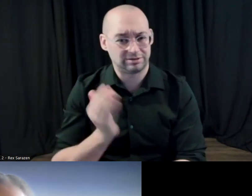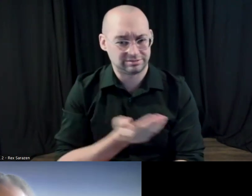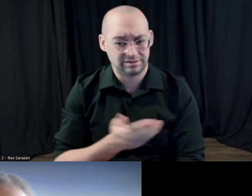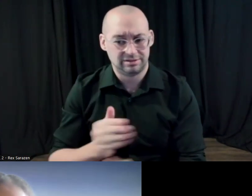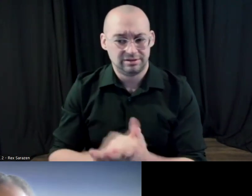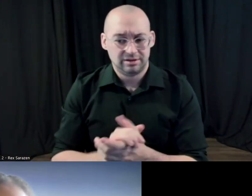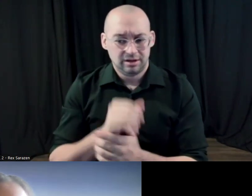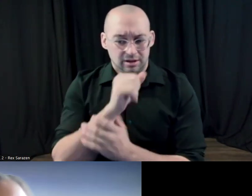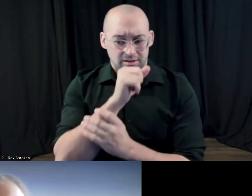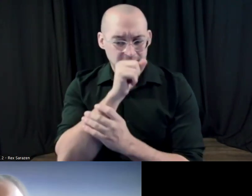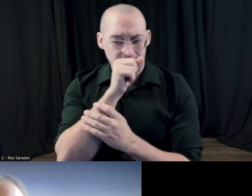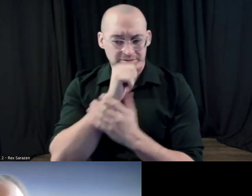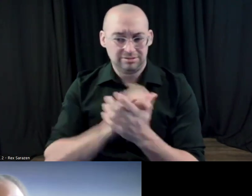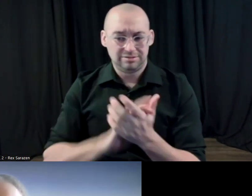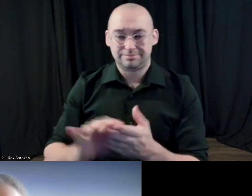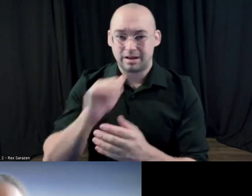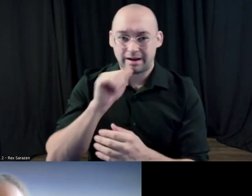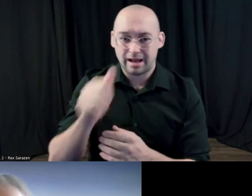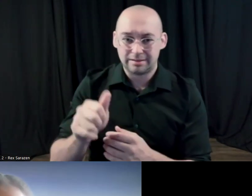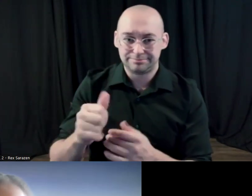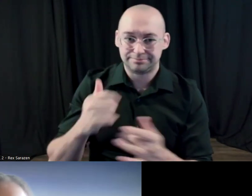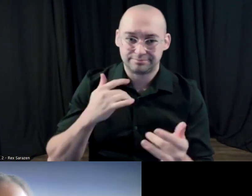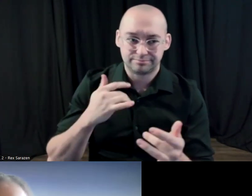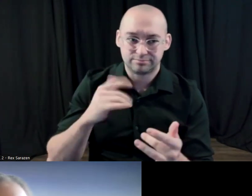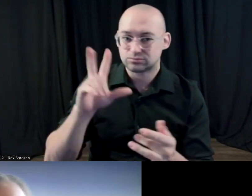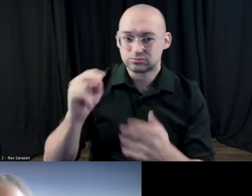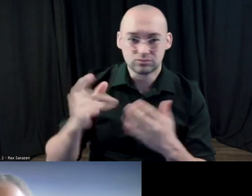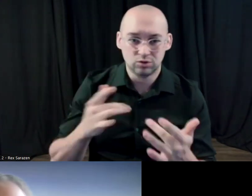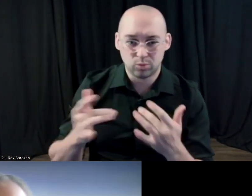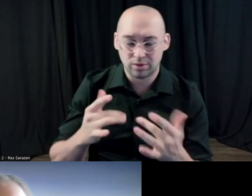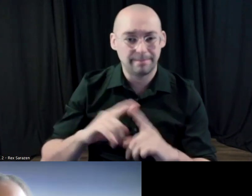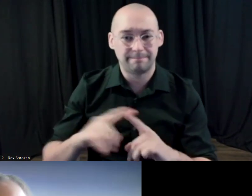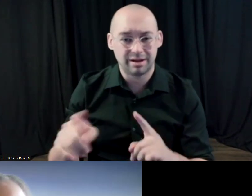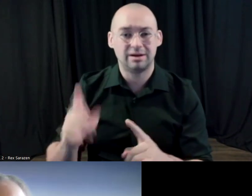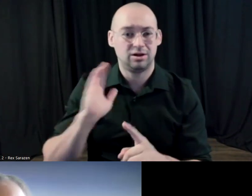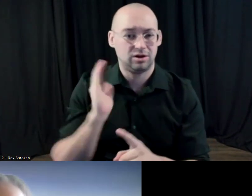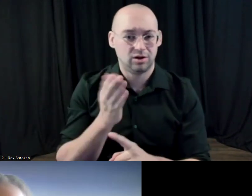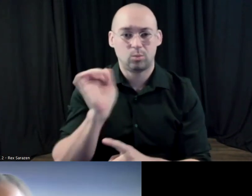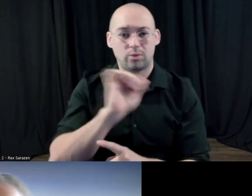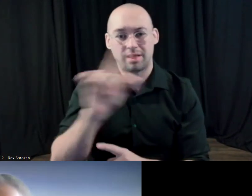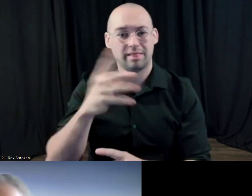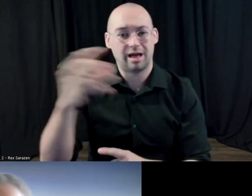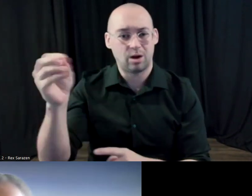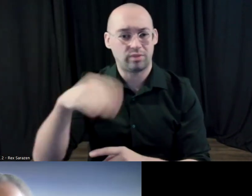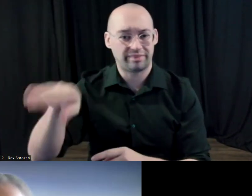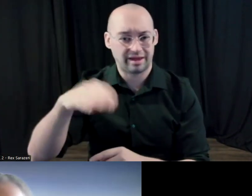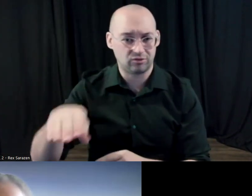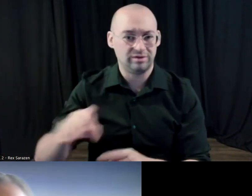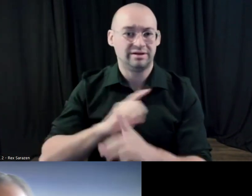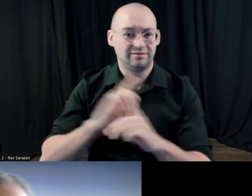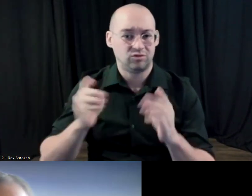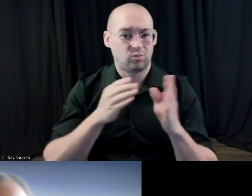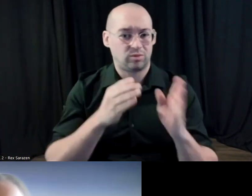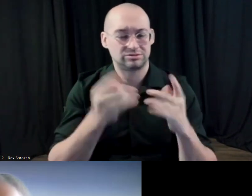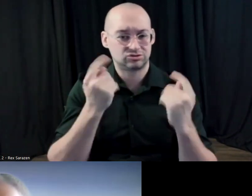don't have to worry, but we're all out there at our own different ways trying to advocate for people